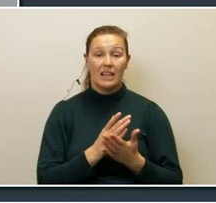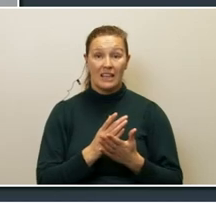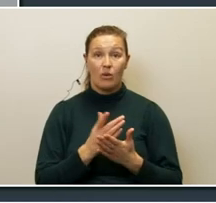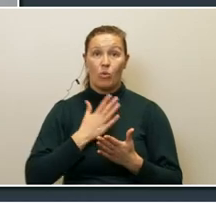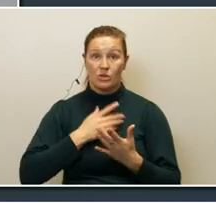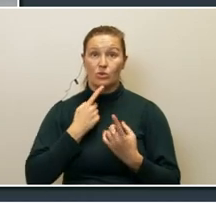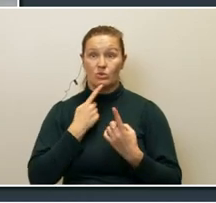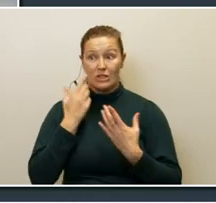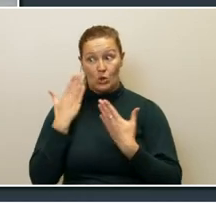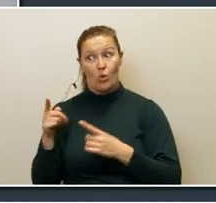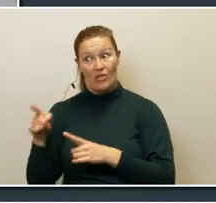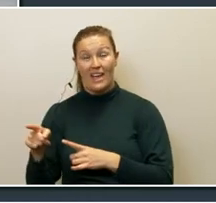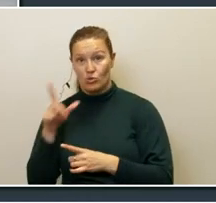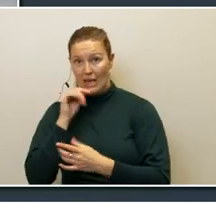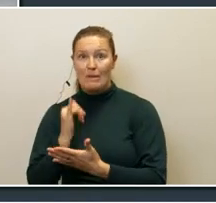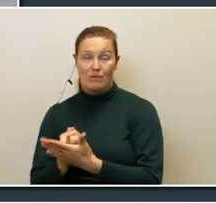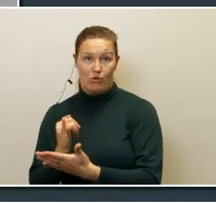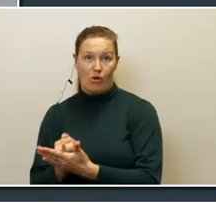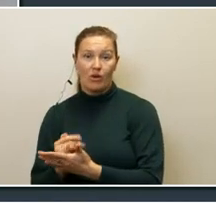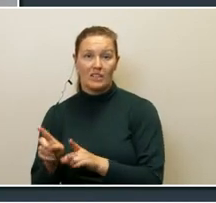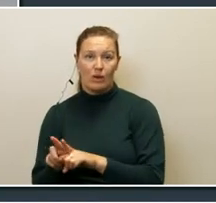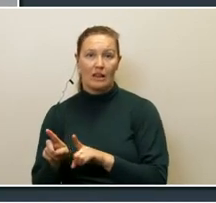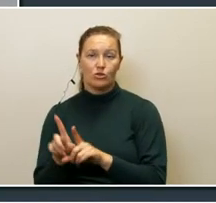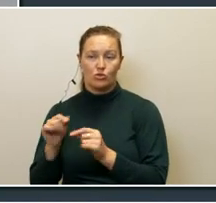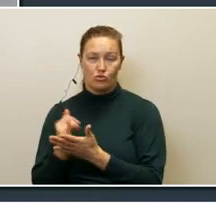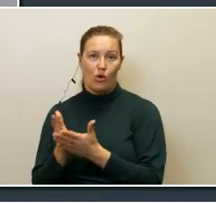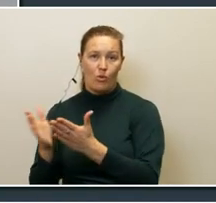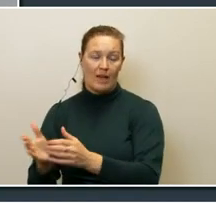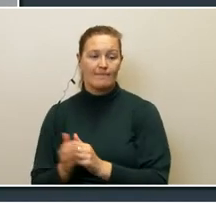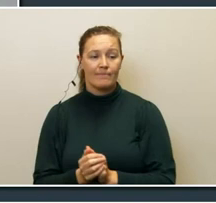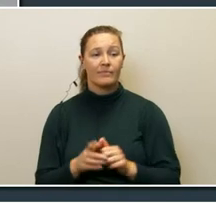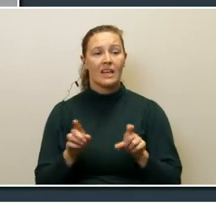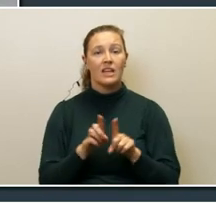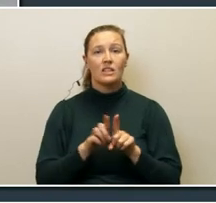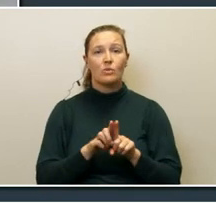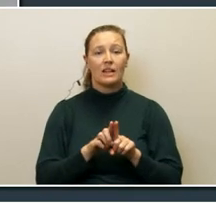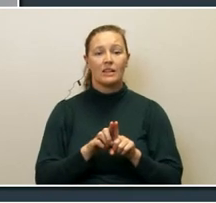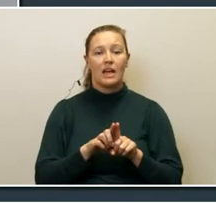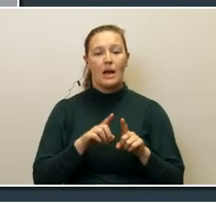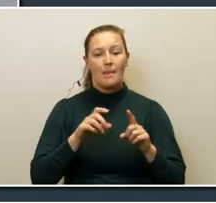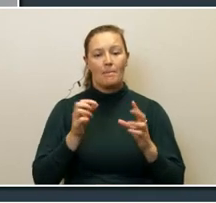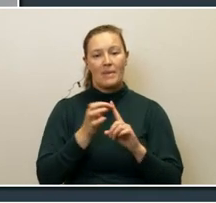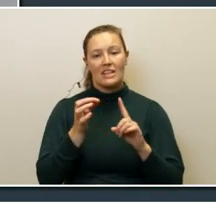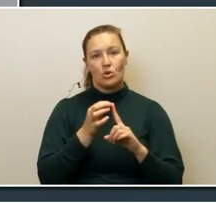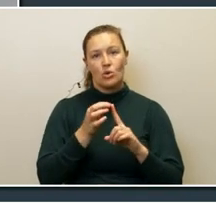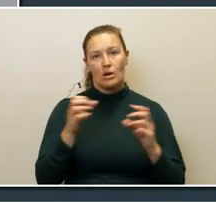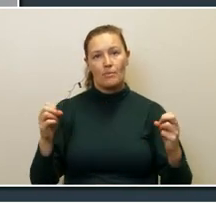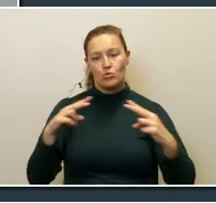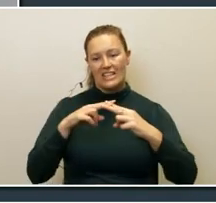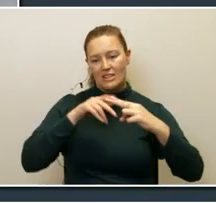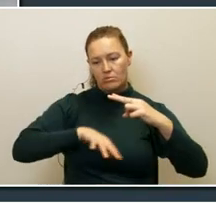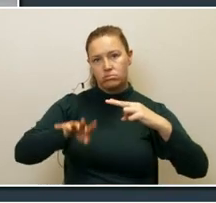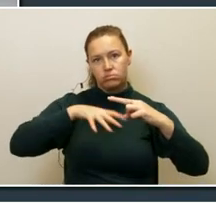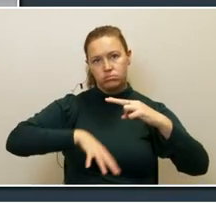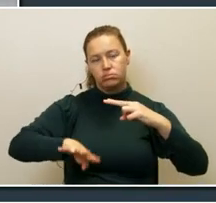wrong. We also have concerns due to the narrow inlet outlet under the Pandora Bridge that sufficient